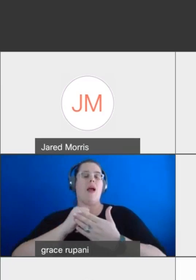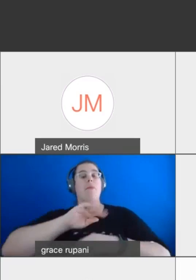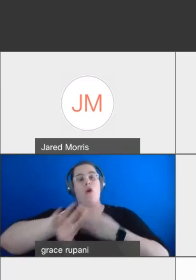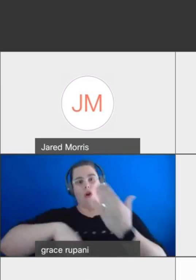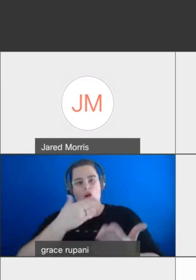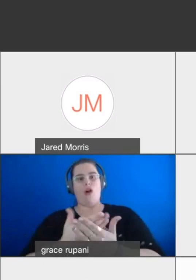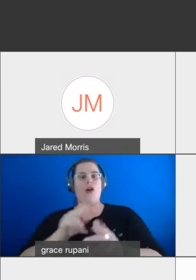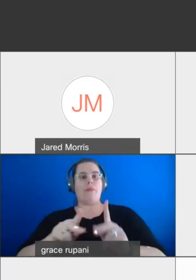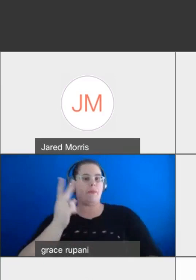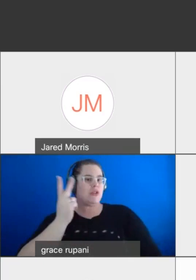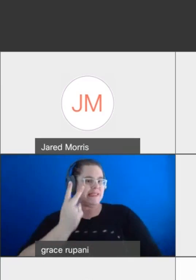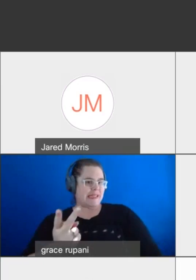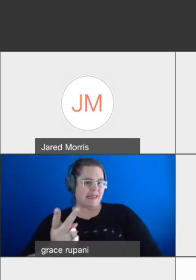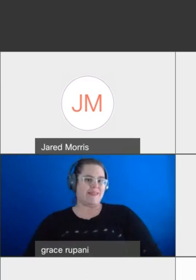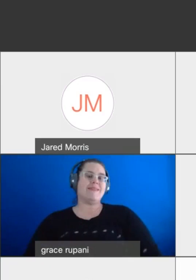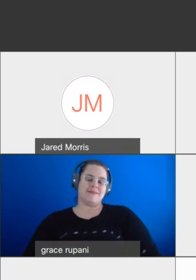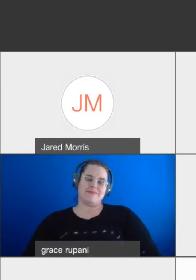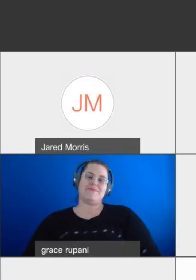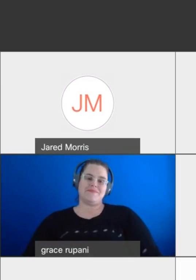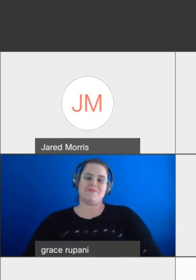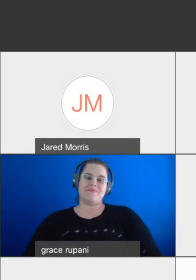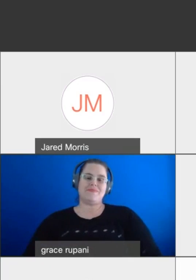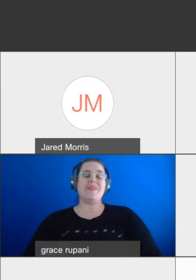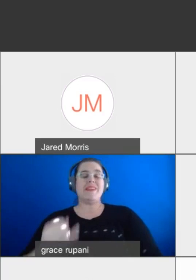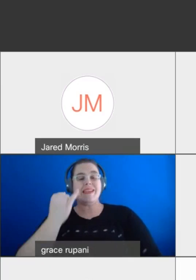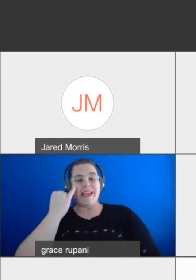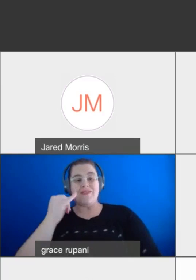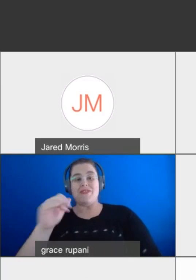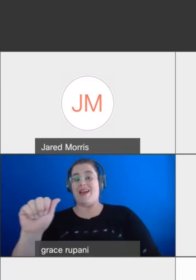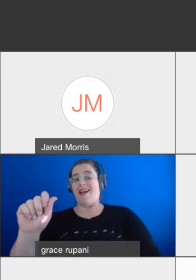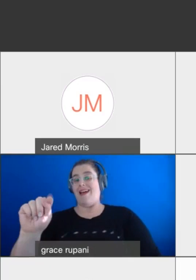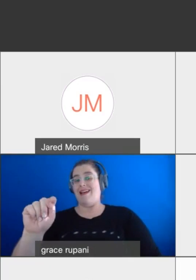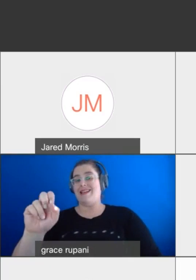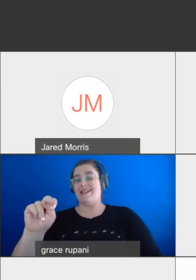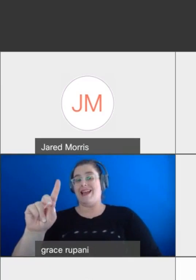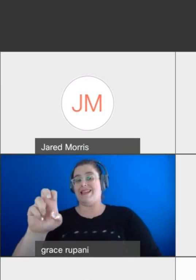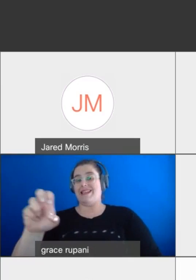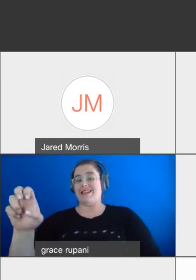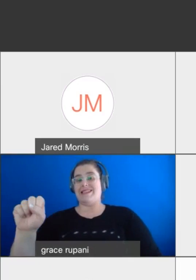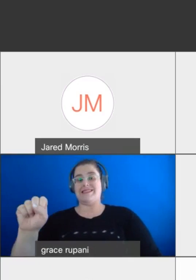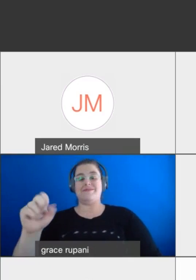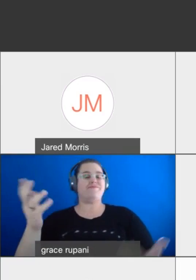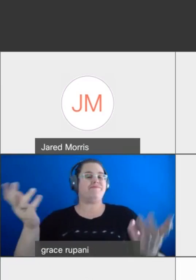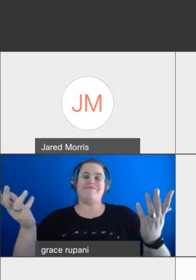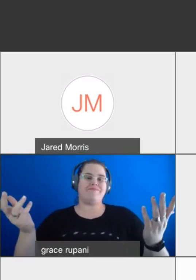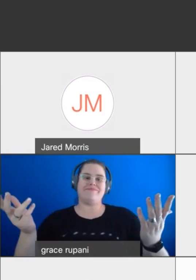folks listening will hear it, but the people who are unmuted and can answer will not.